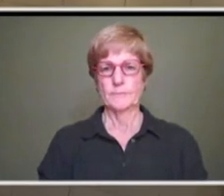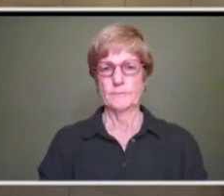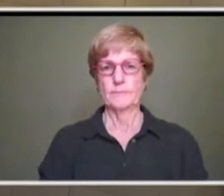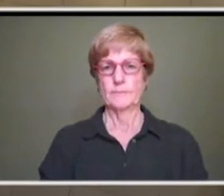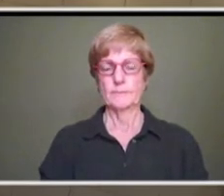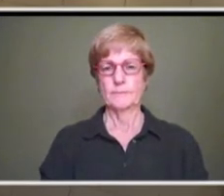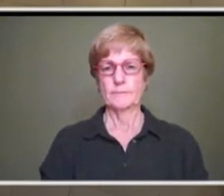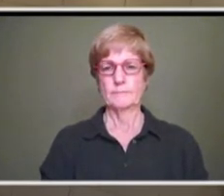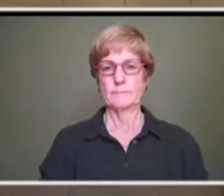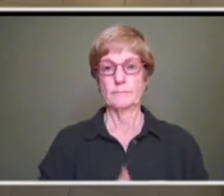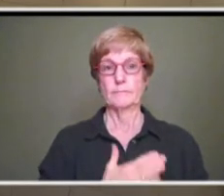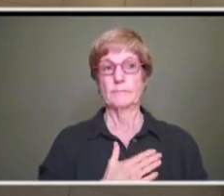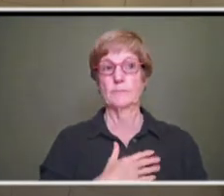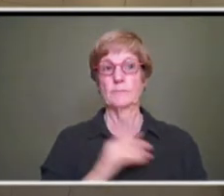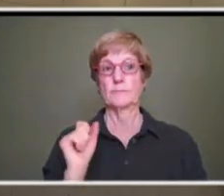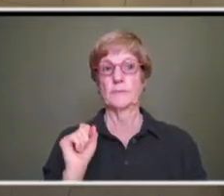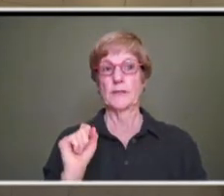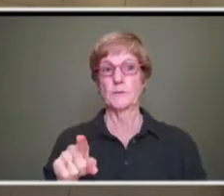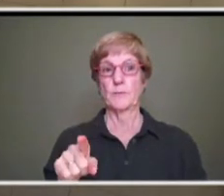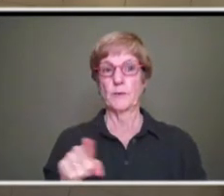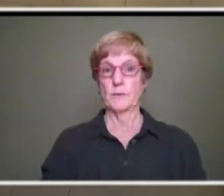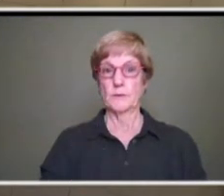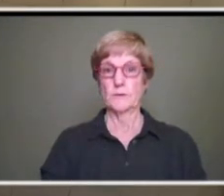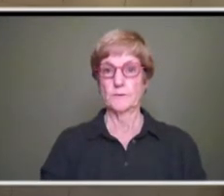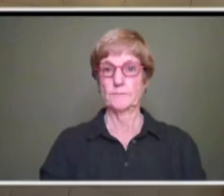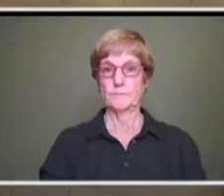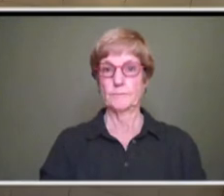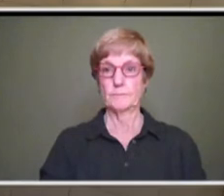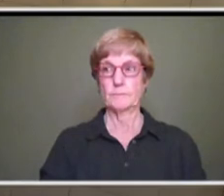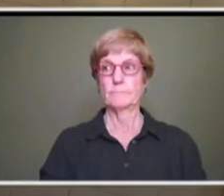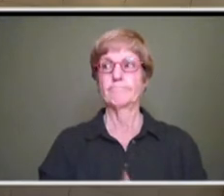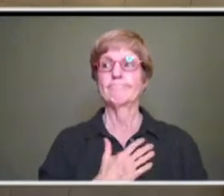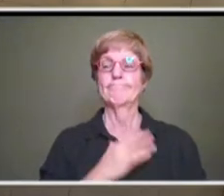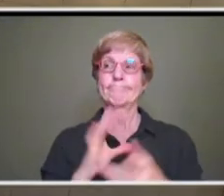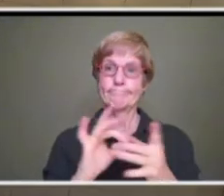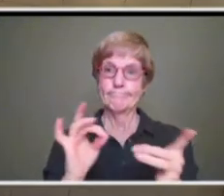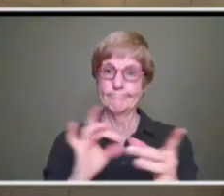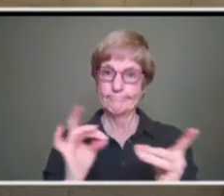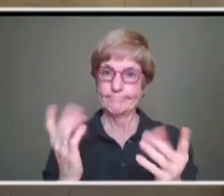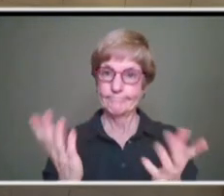that's my question that's my comment